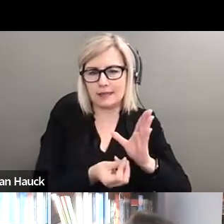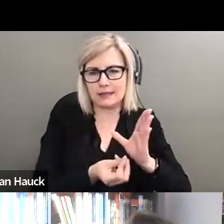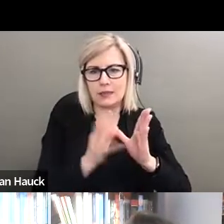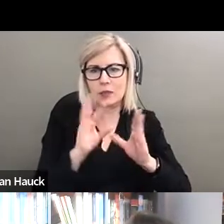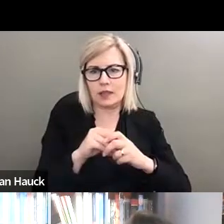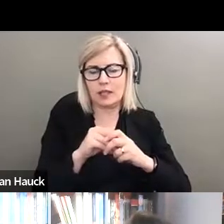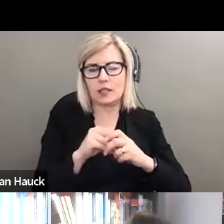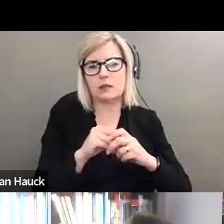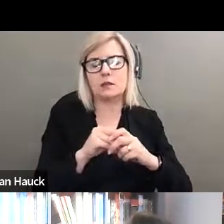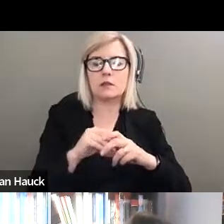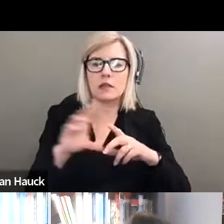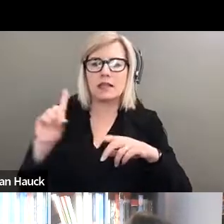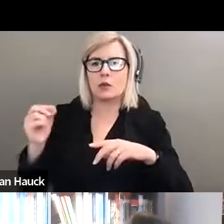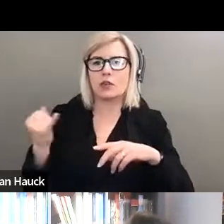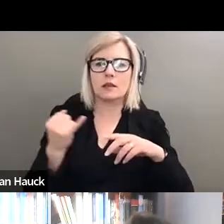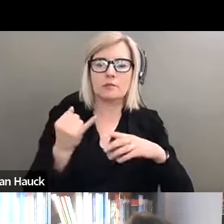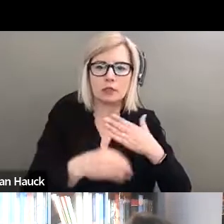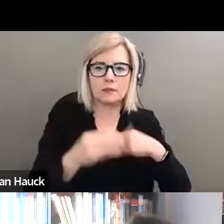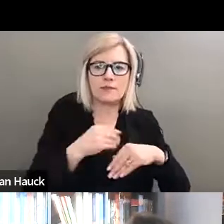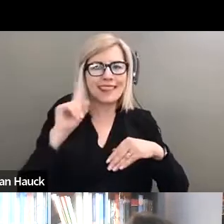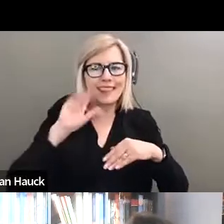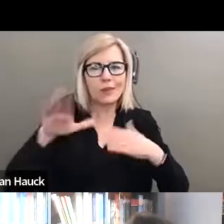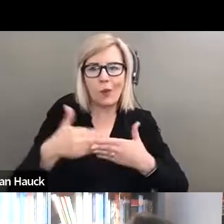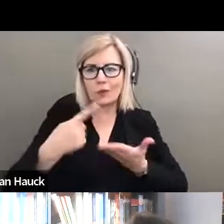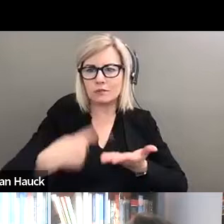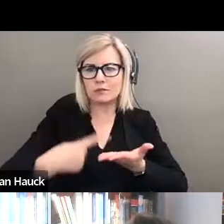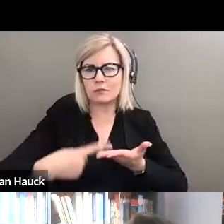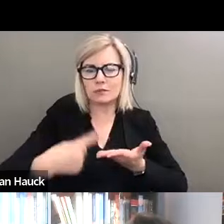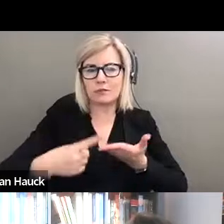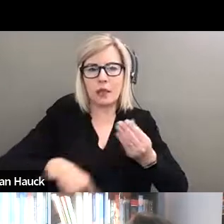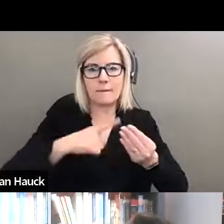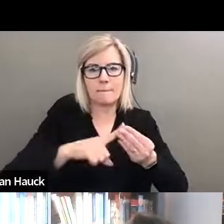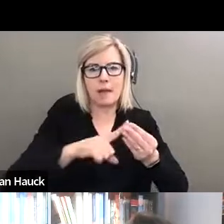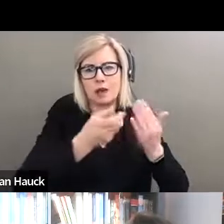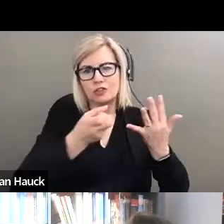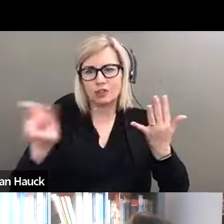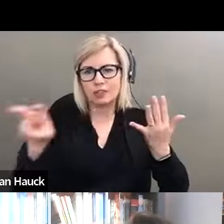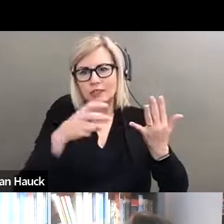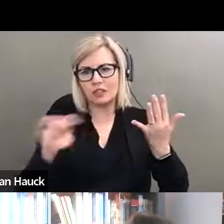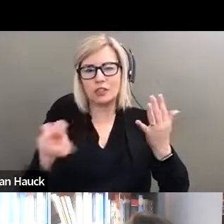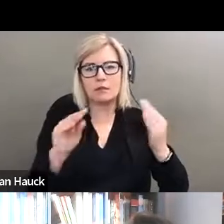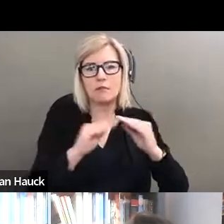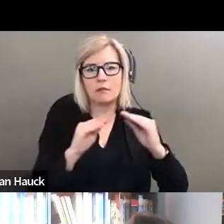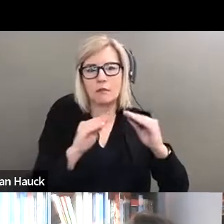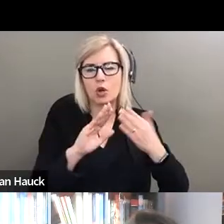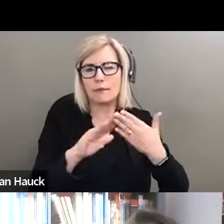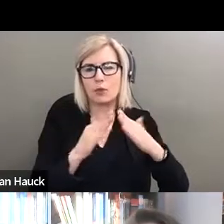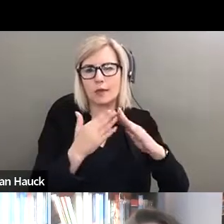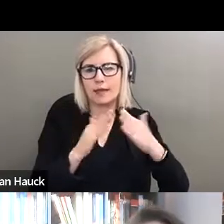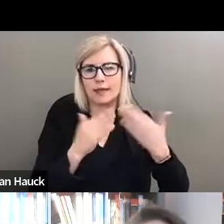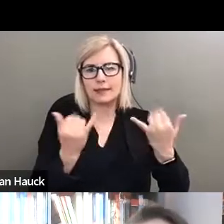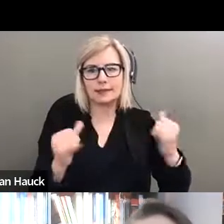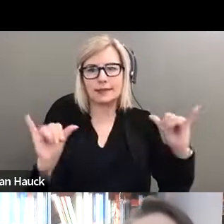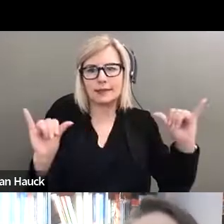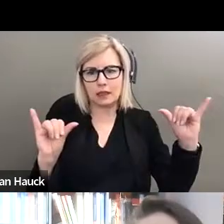budget. I think the whole discussion about moving into more community capacity is